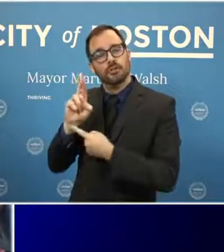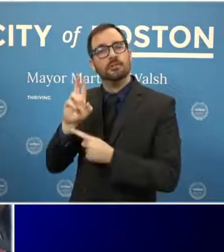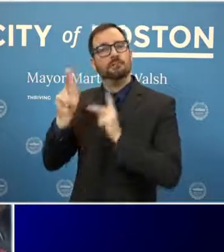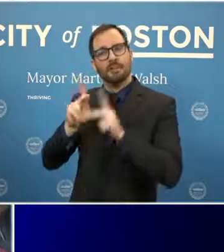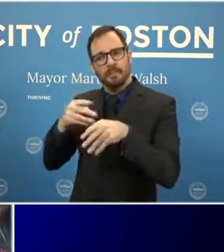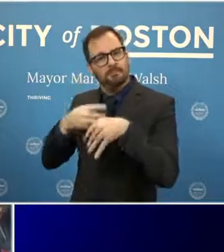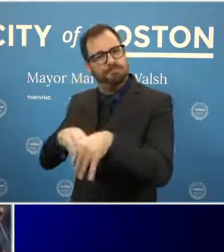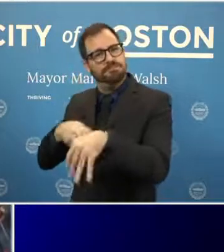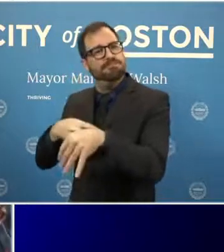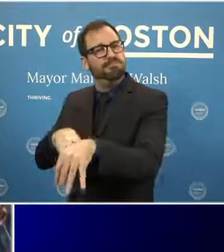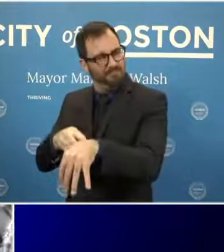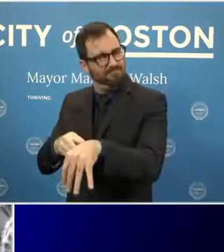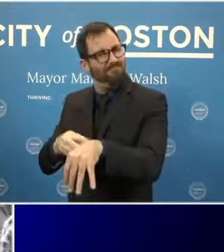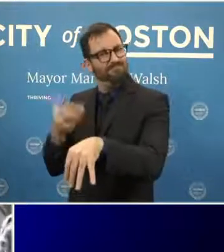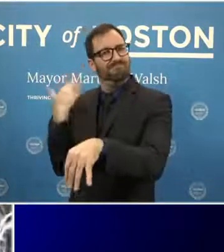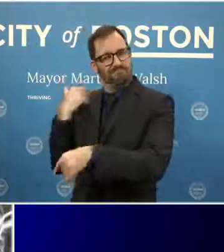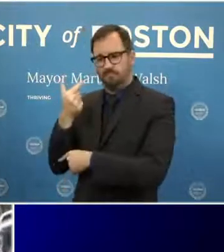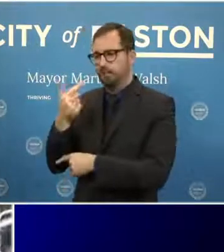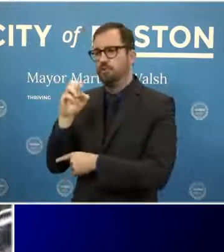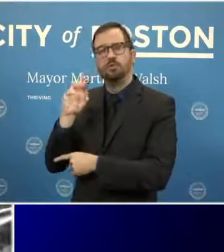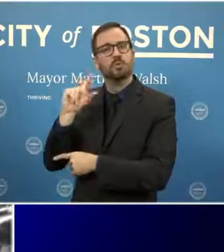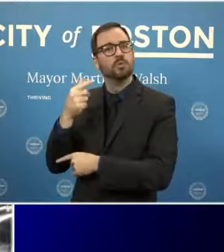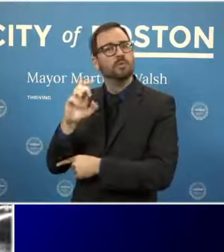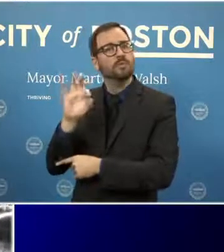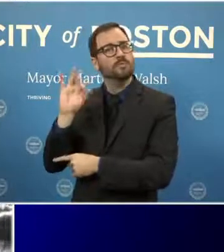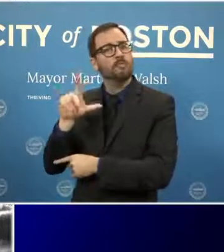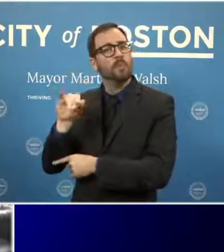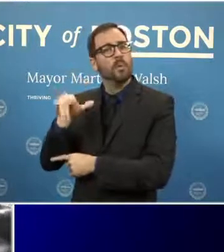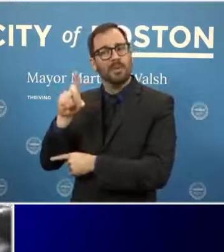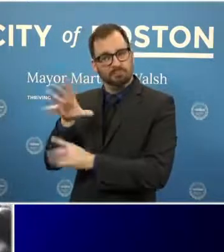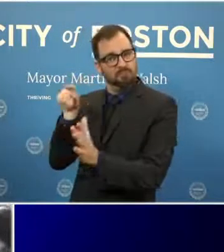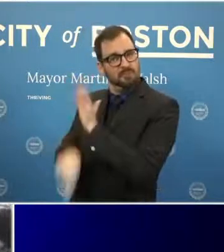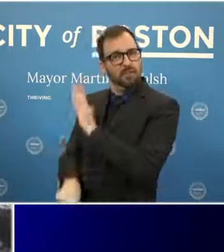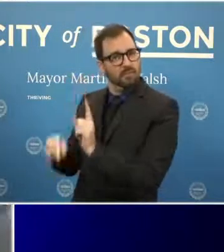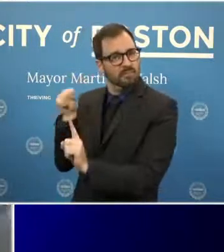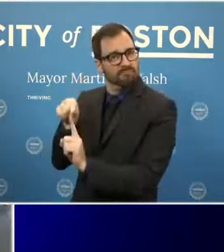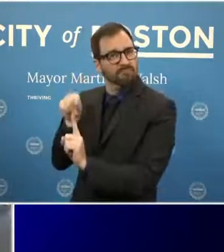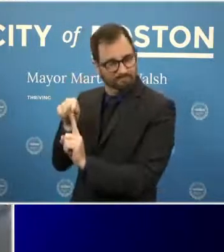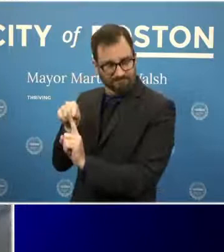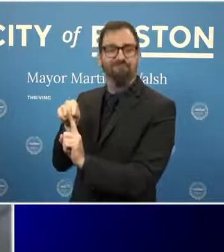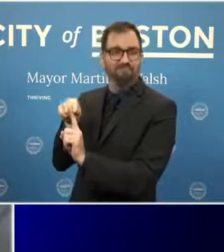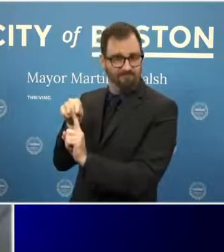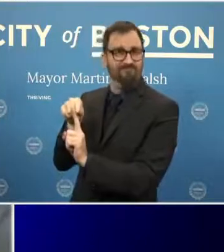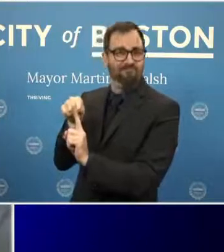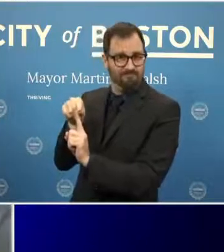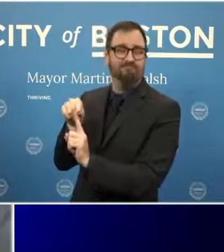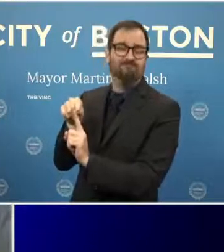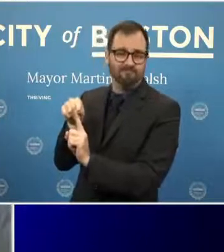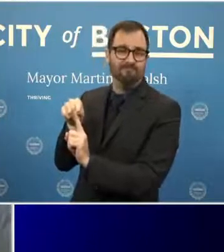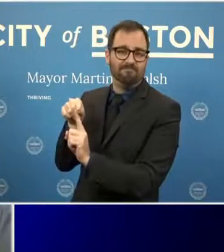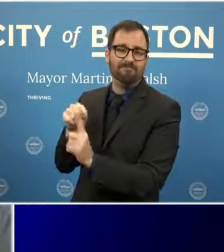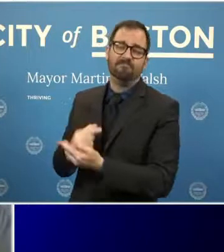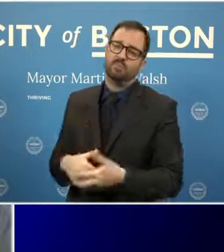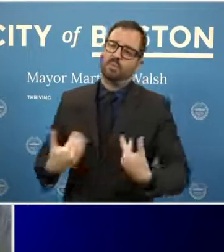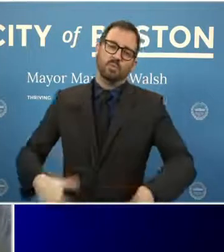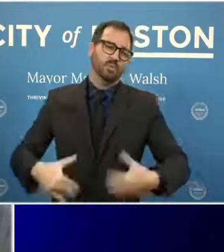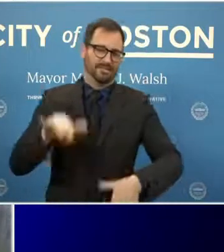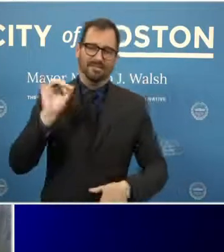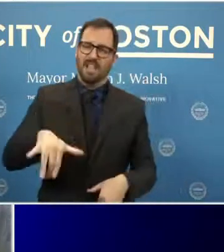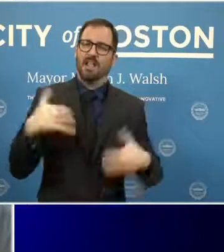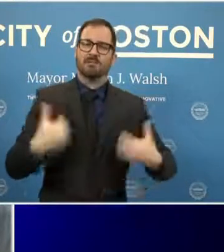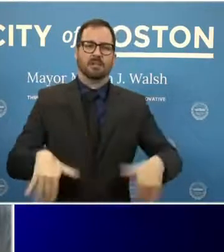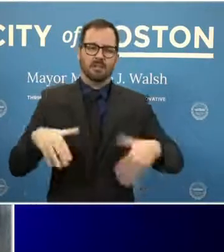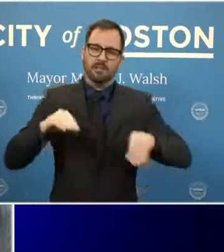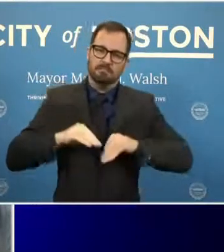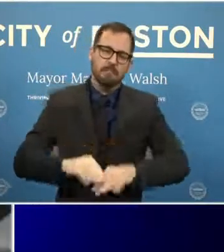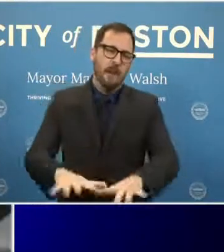custody in Minnesota. George Floyd's murder has just intensified our consciousness, our